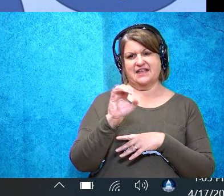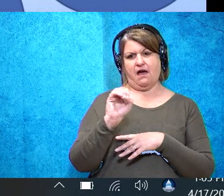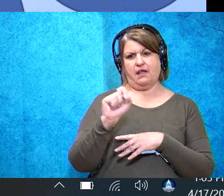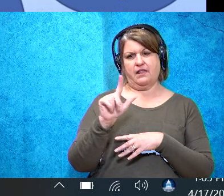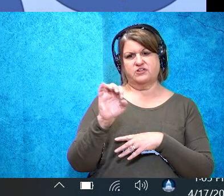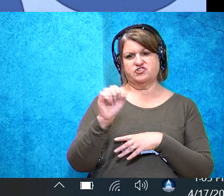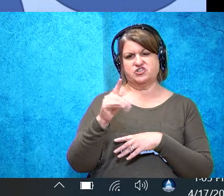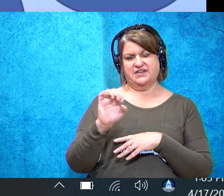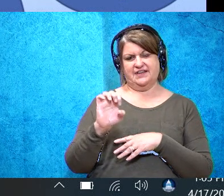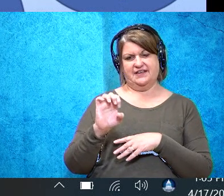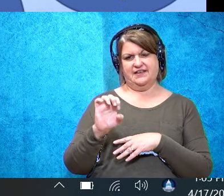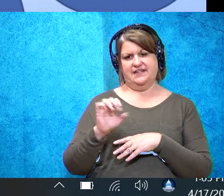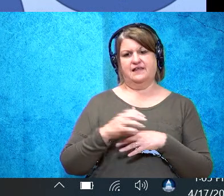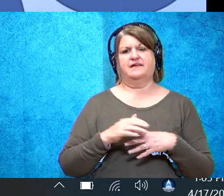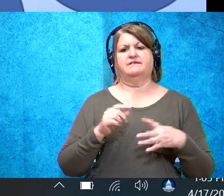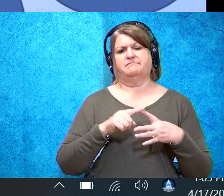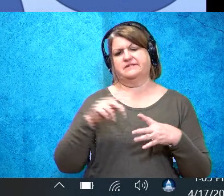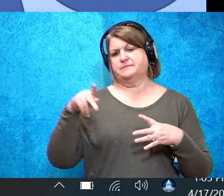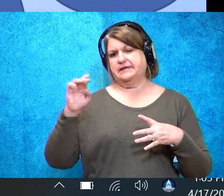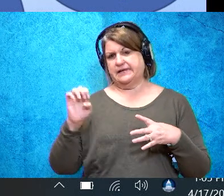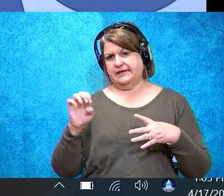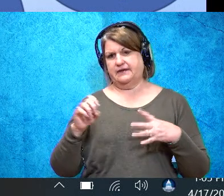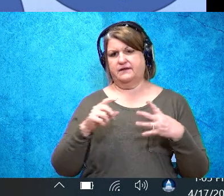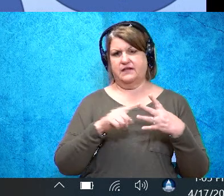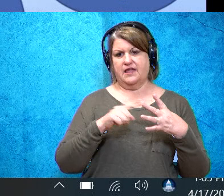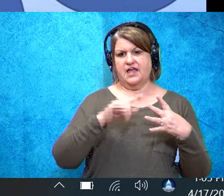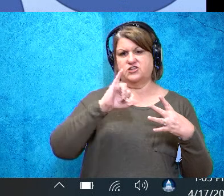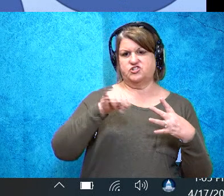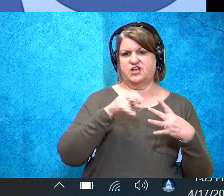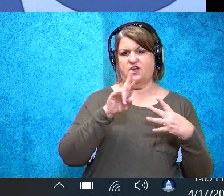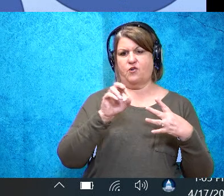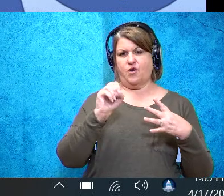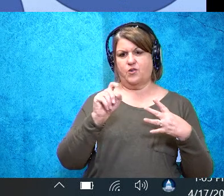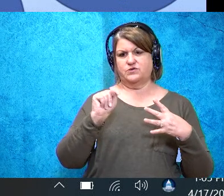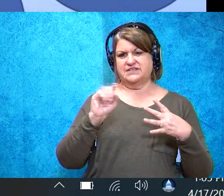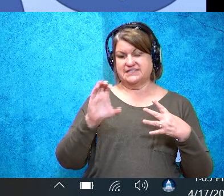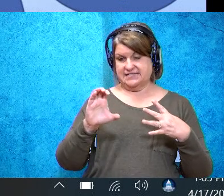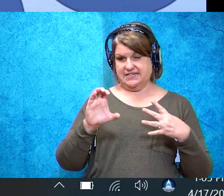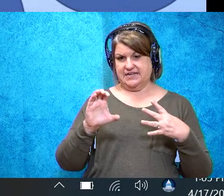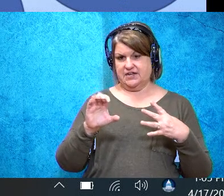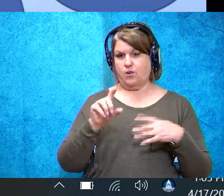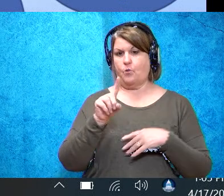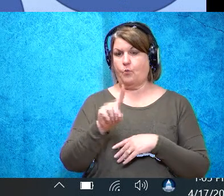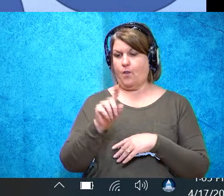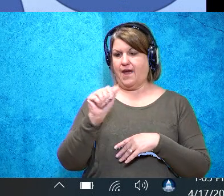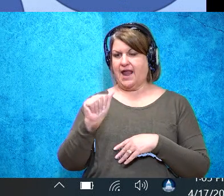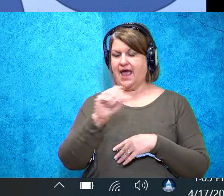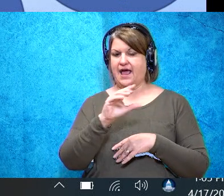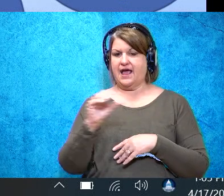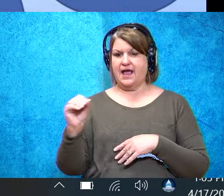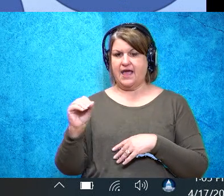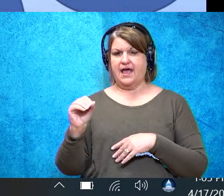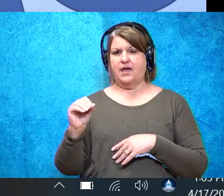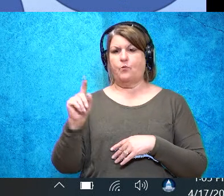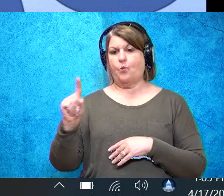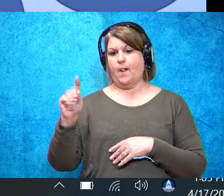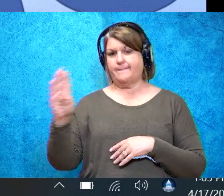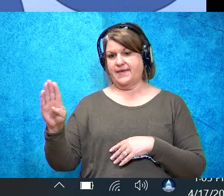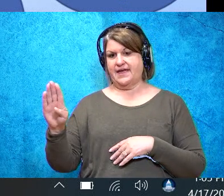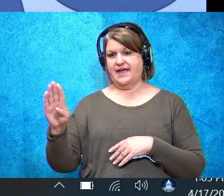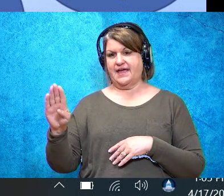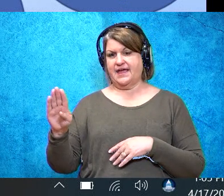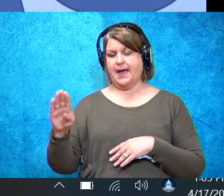JROTC, the 1A and 1B, which would mean that you would take it for the entire year, marching